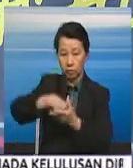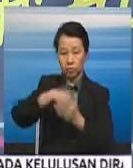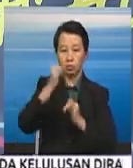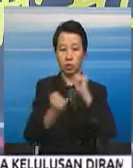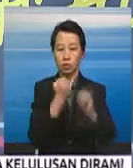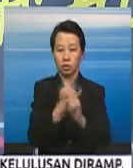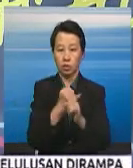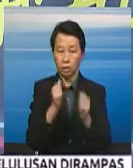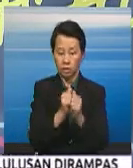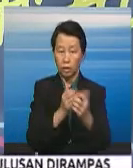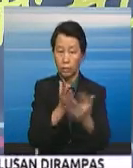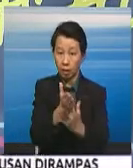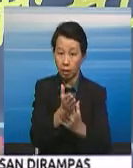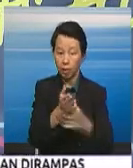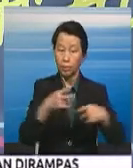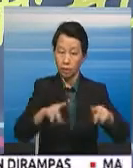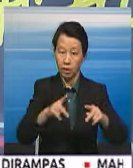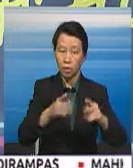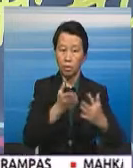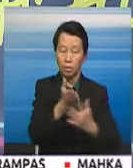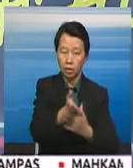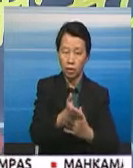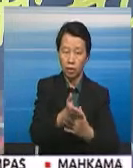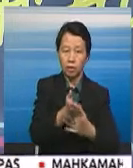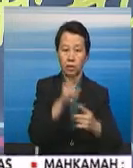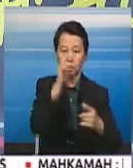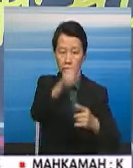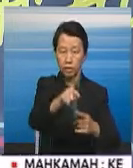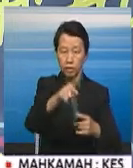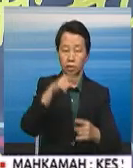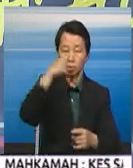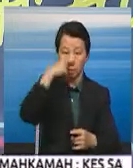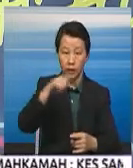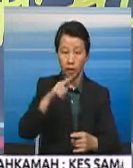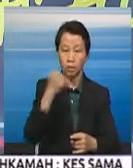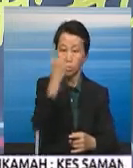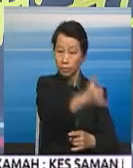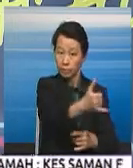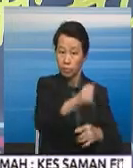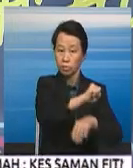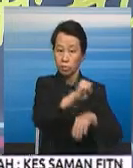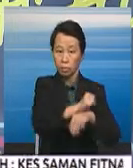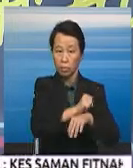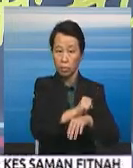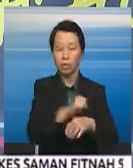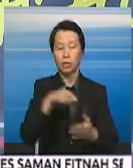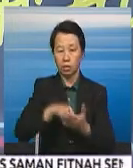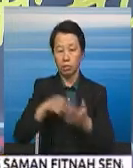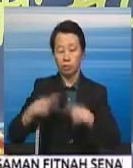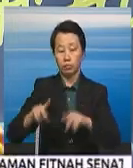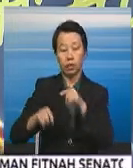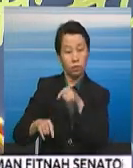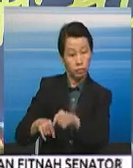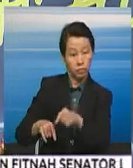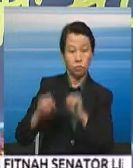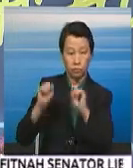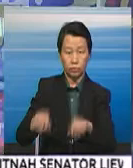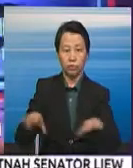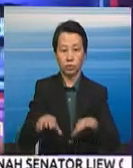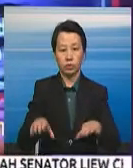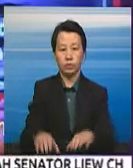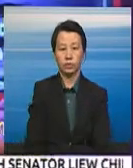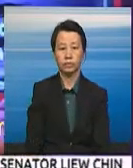with our platform, whether is it going to Malaysia or going to Thailand or is it going to Singapore. I think this platform it's able to do that for